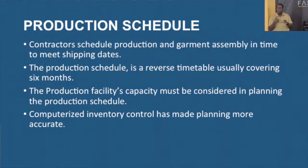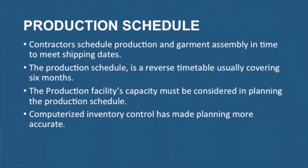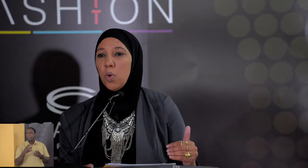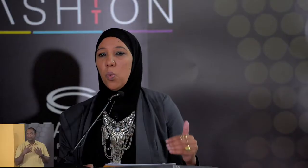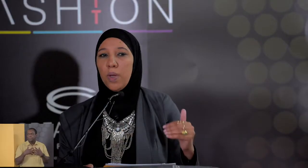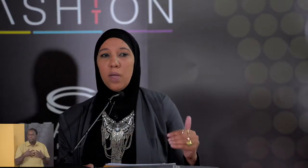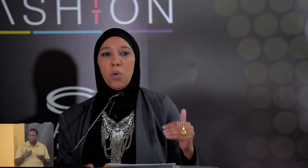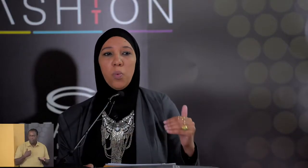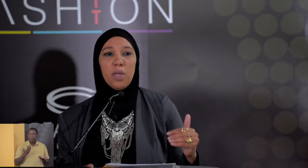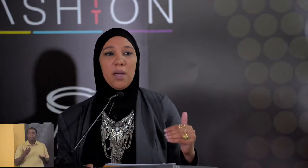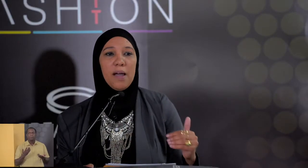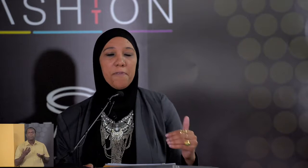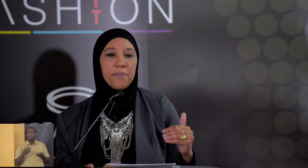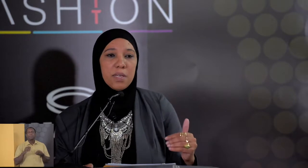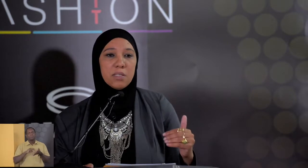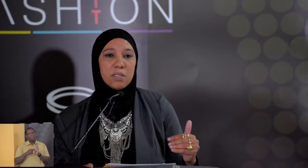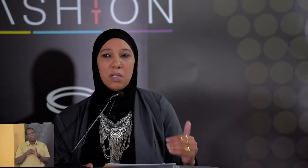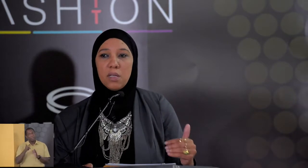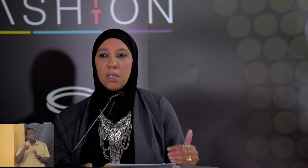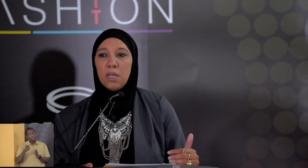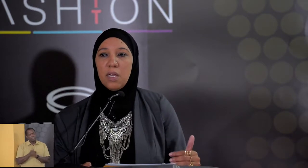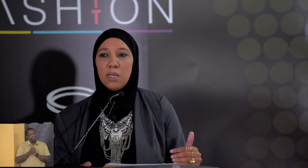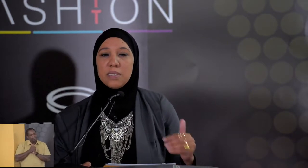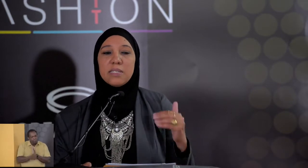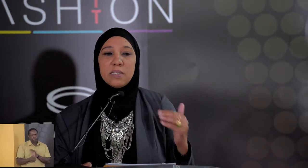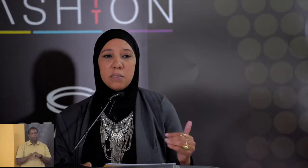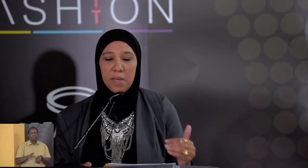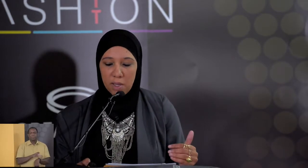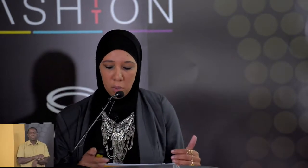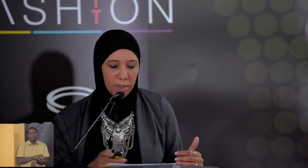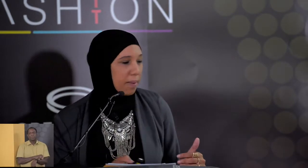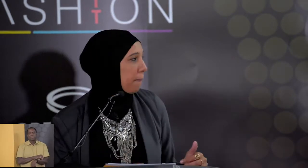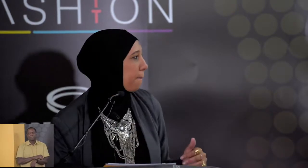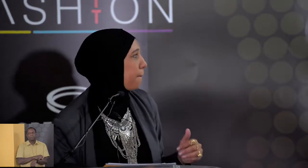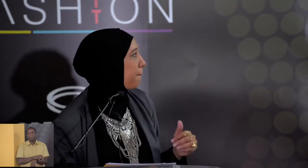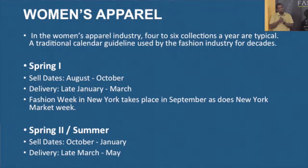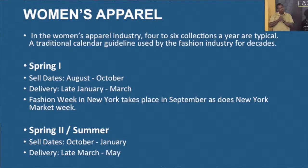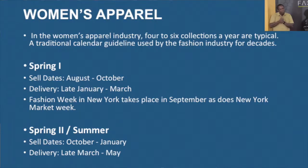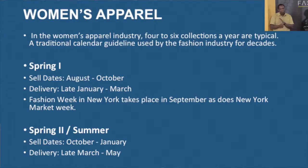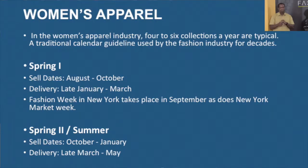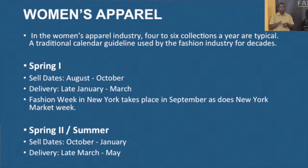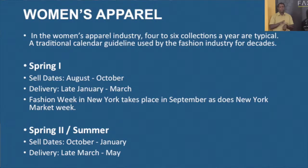that point where we have things done in a systematic way.